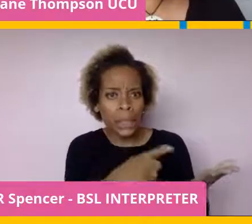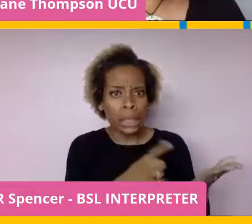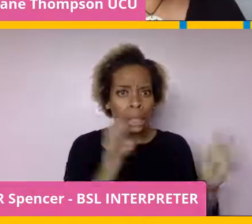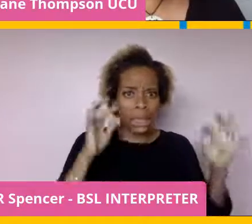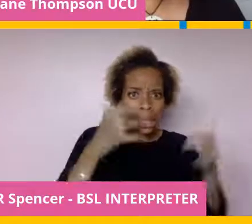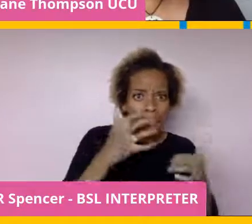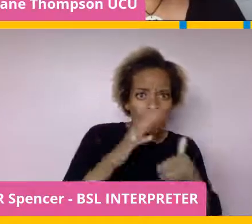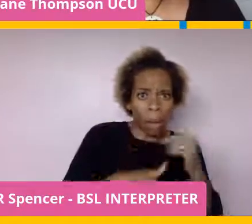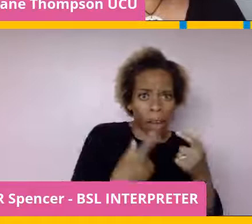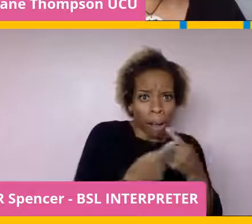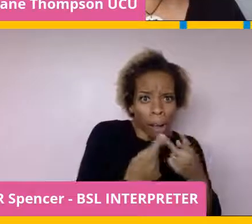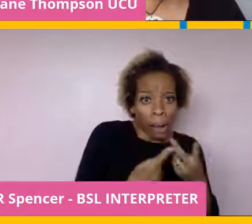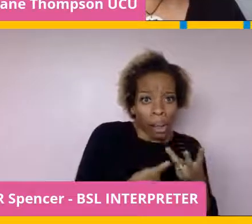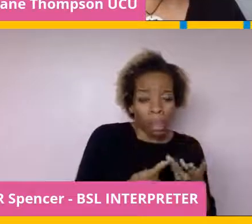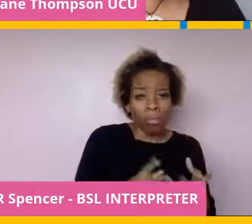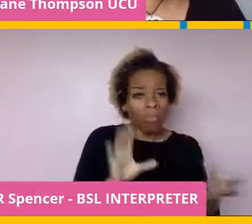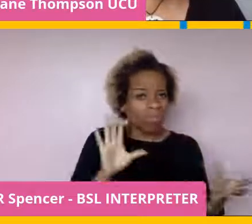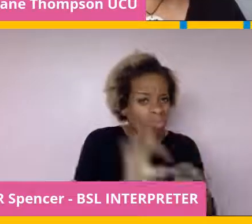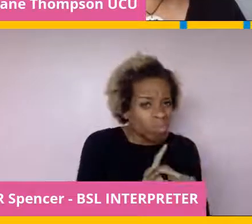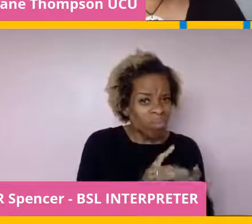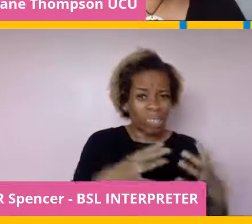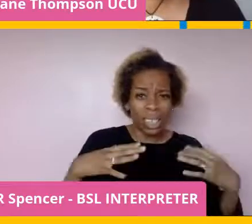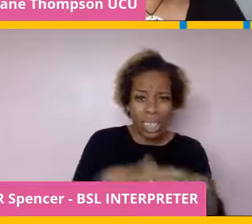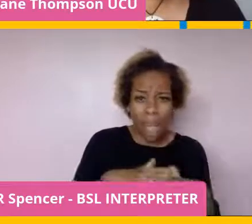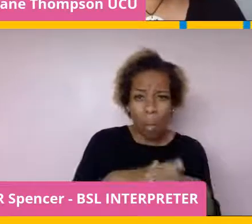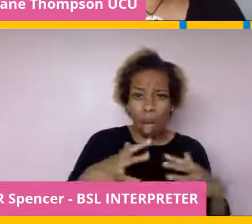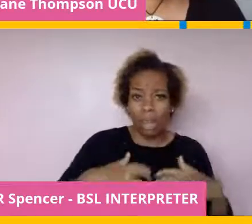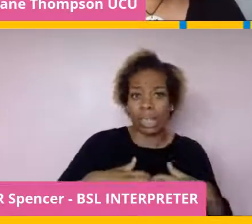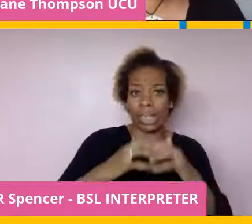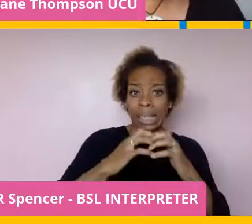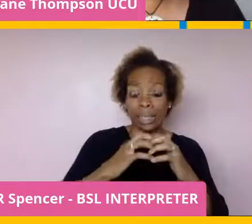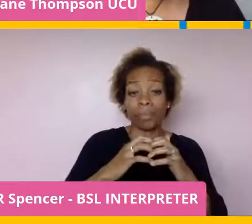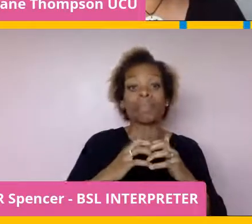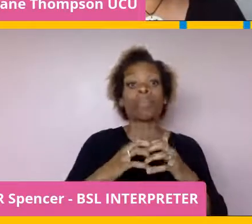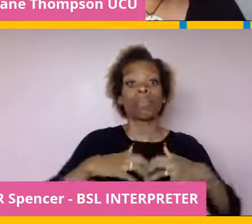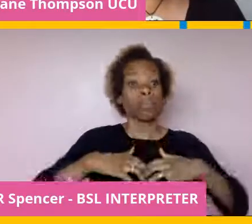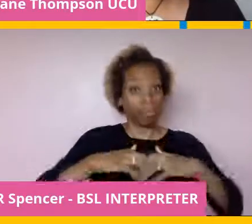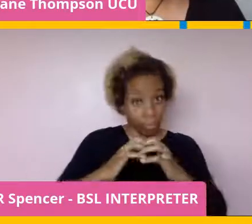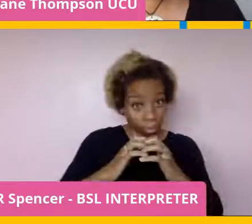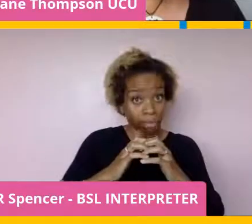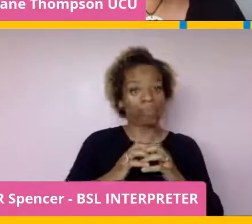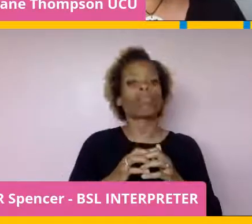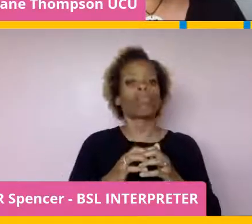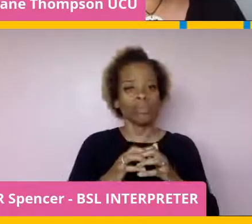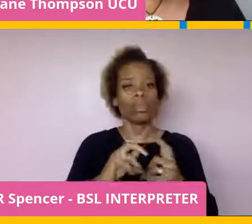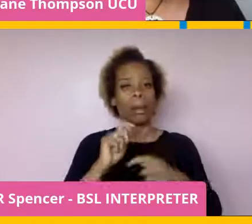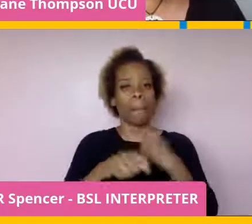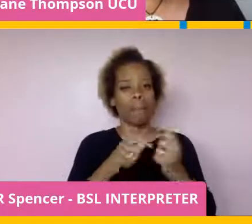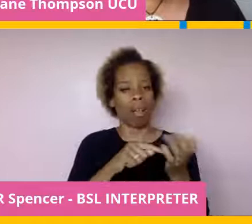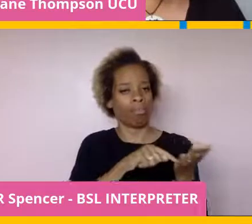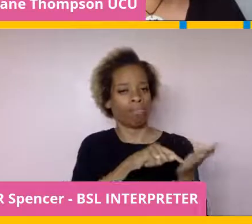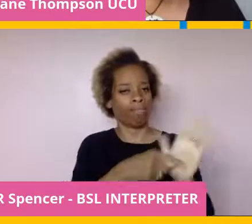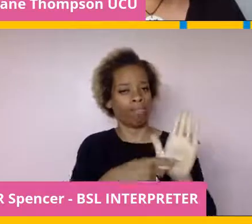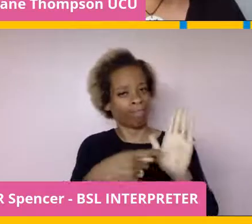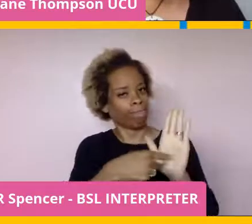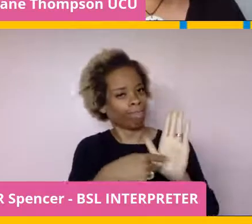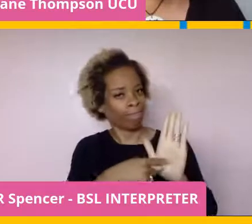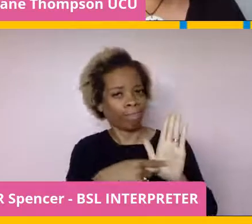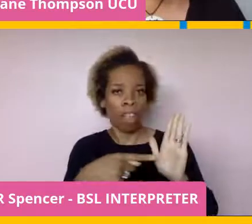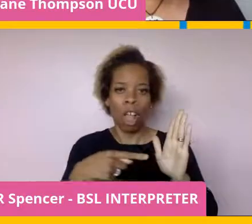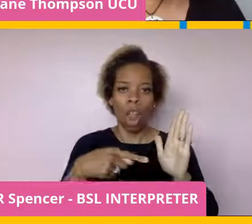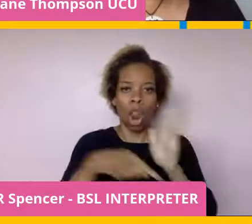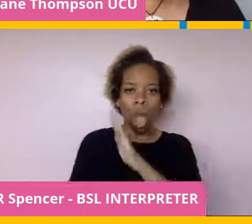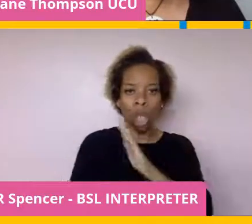against them? How are they being frightened? Get in touch with people, network with people, and then highlight those potential losses. Build that